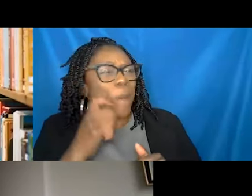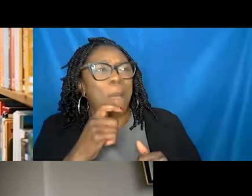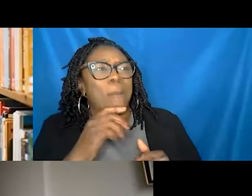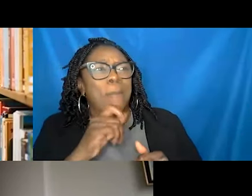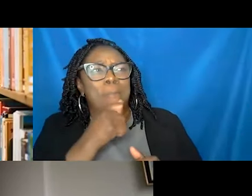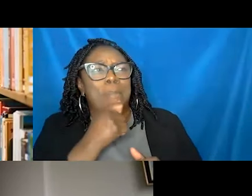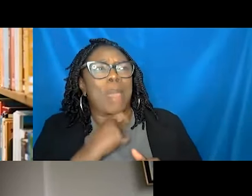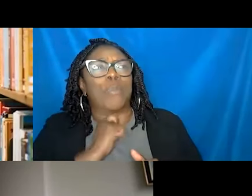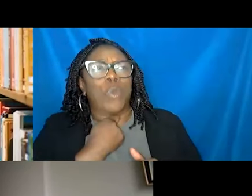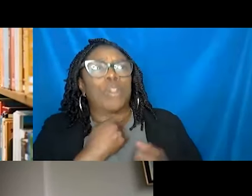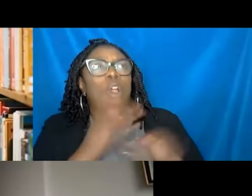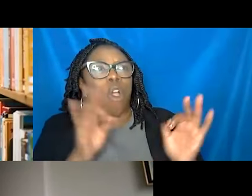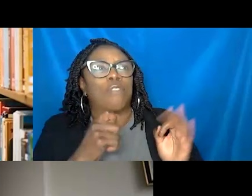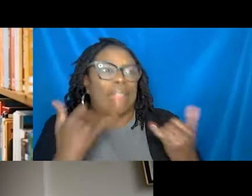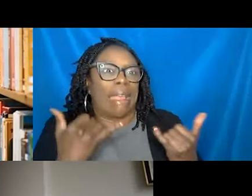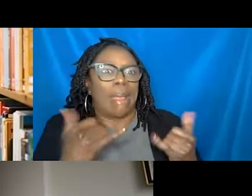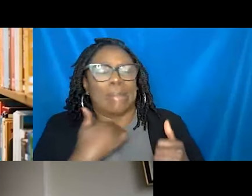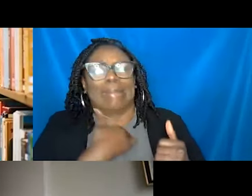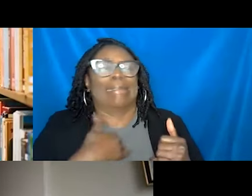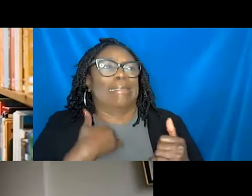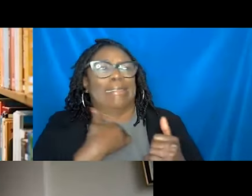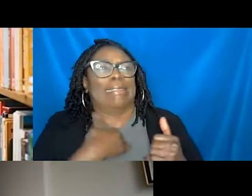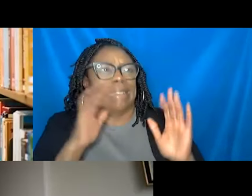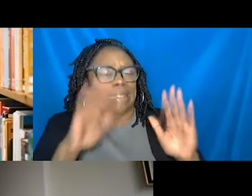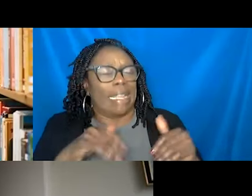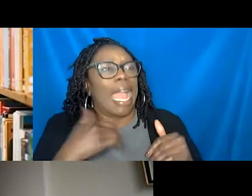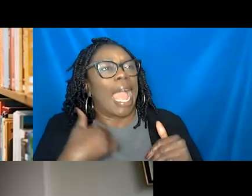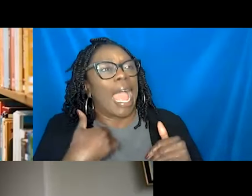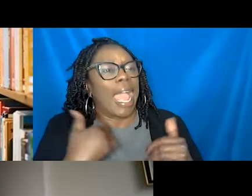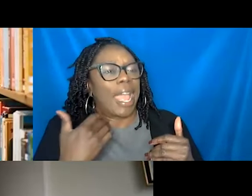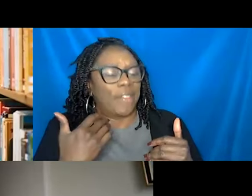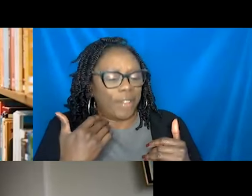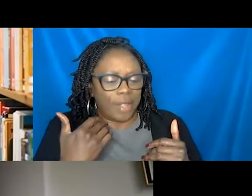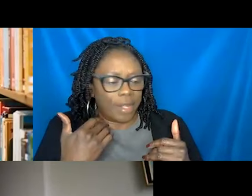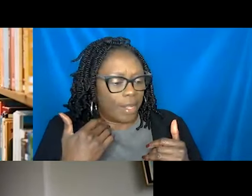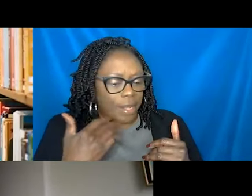so I'm my apology for that. Yeah, I have my